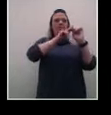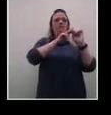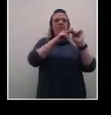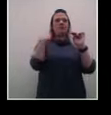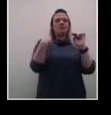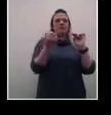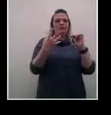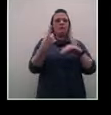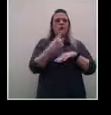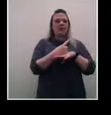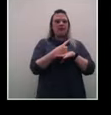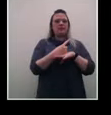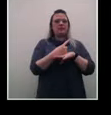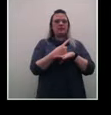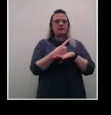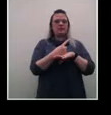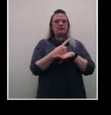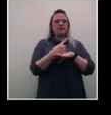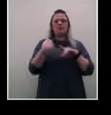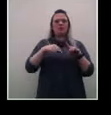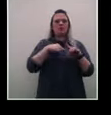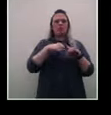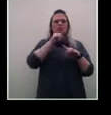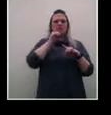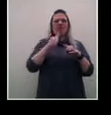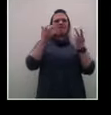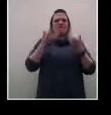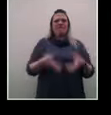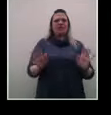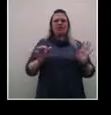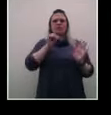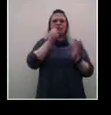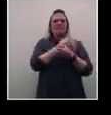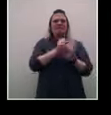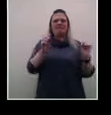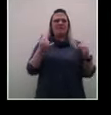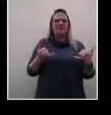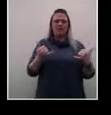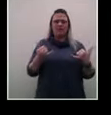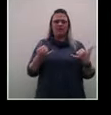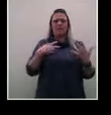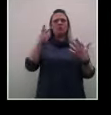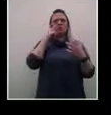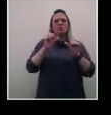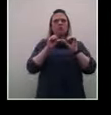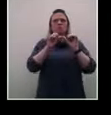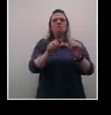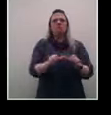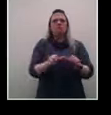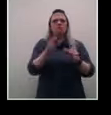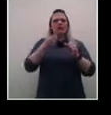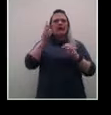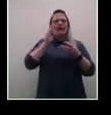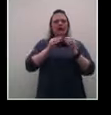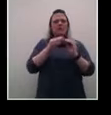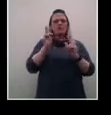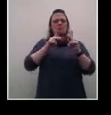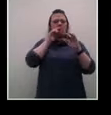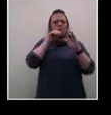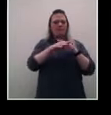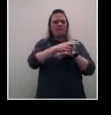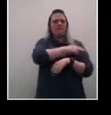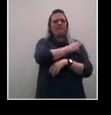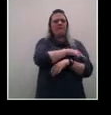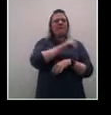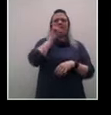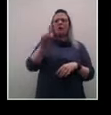past couple days. So, we are not out of the woods. We are seeing consistently high numbers of people being admitted, people